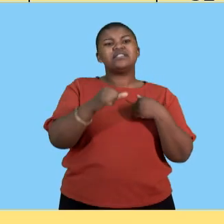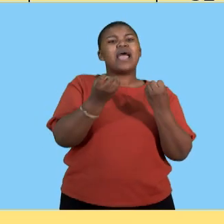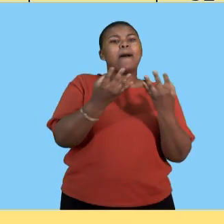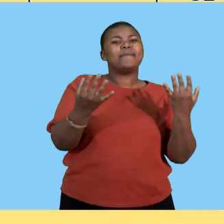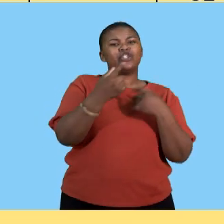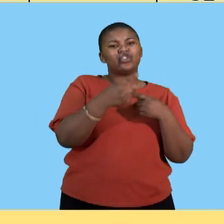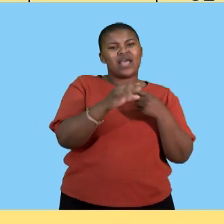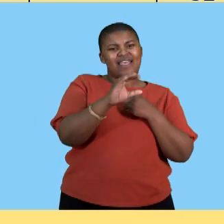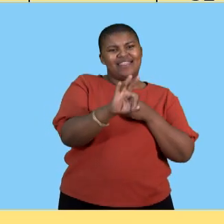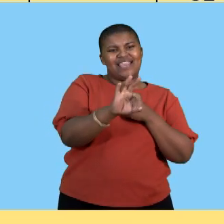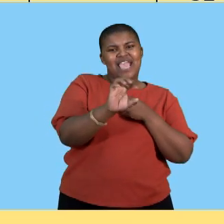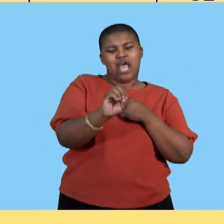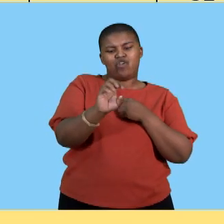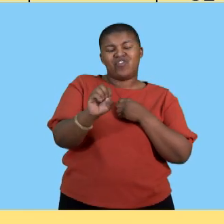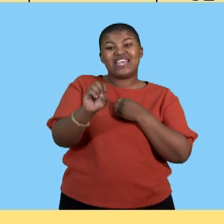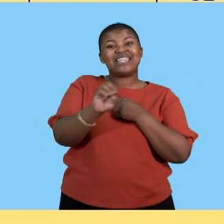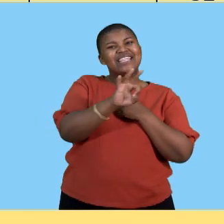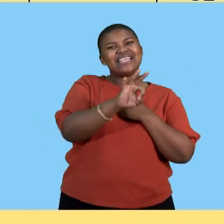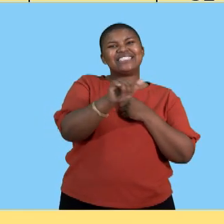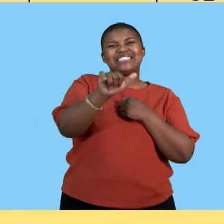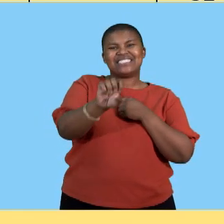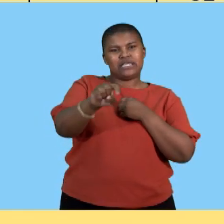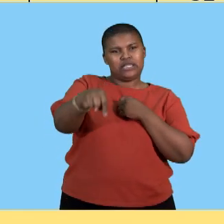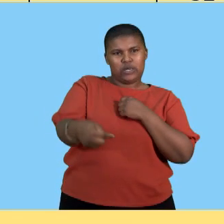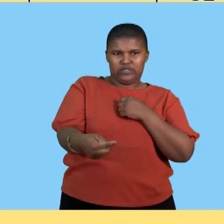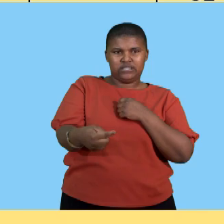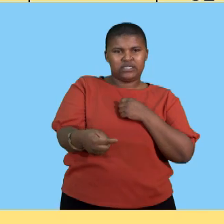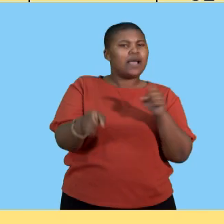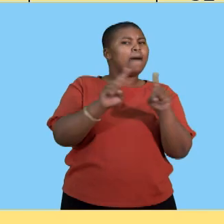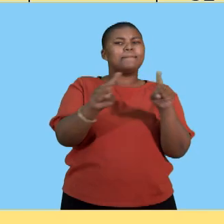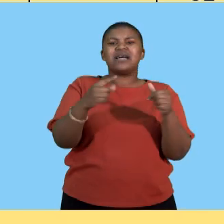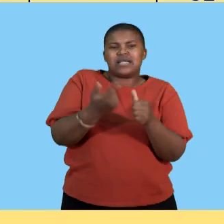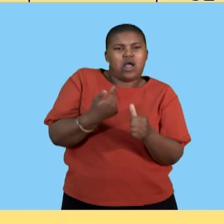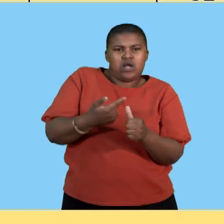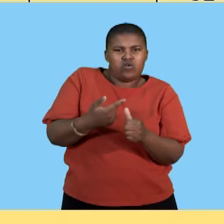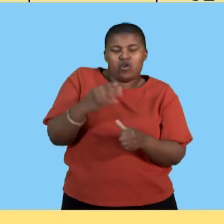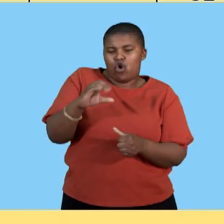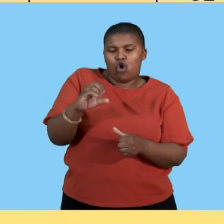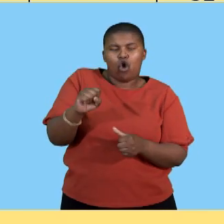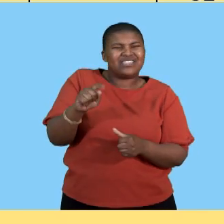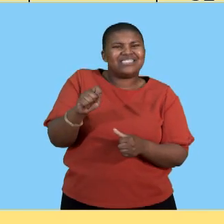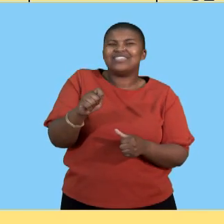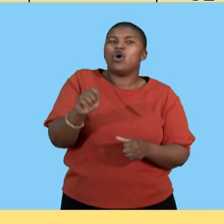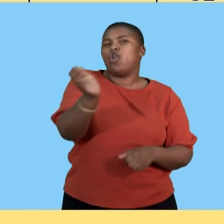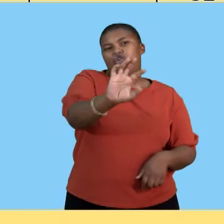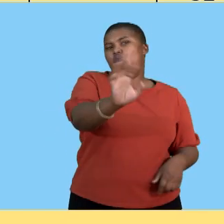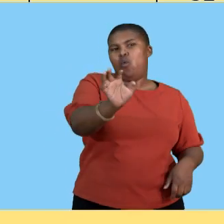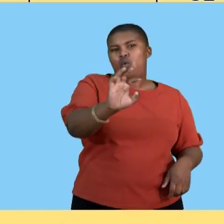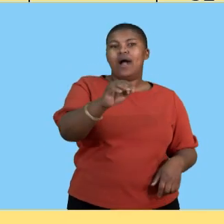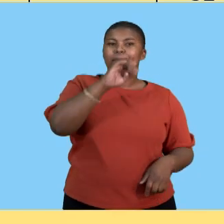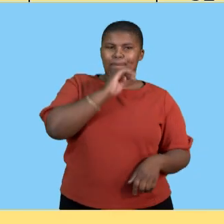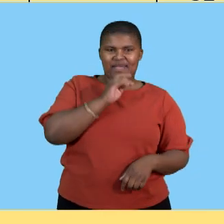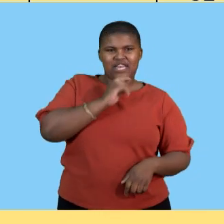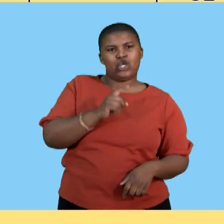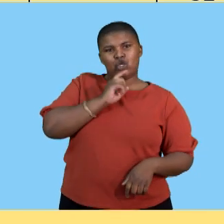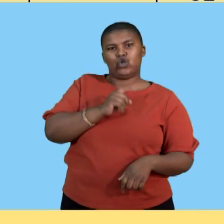is 360,000, but we don't calculate on the cost using the diminishing balance method.